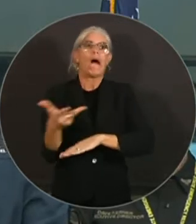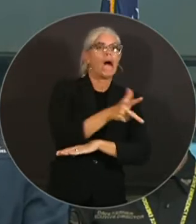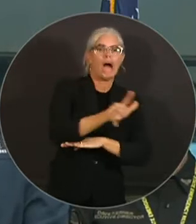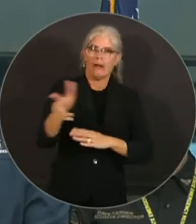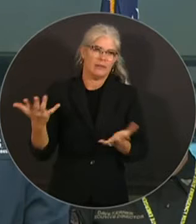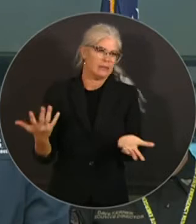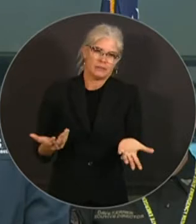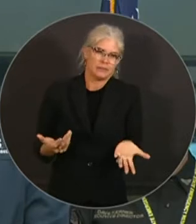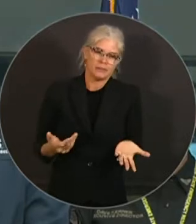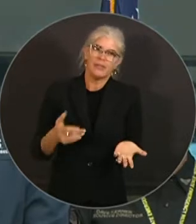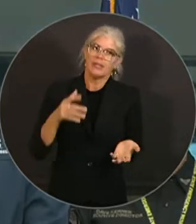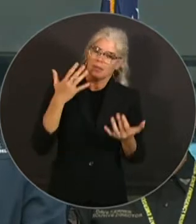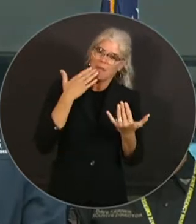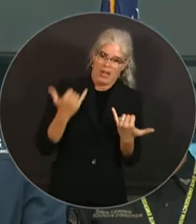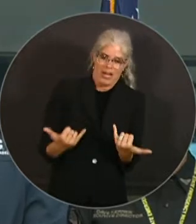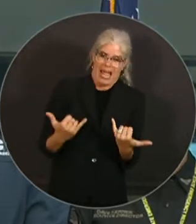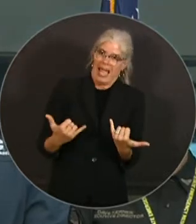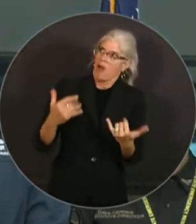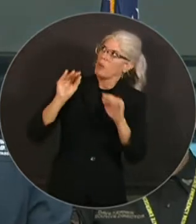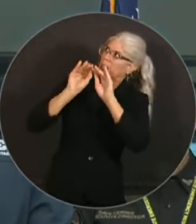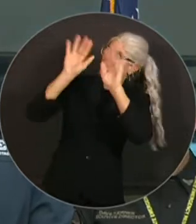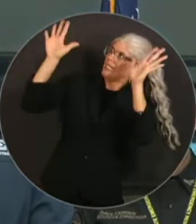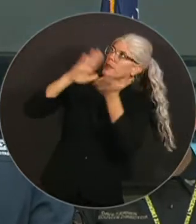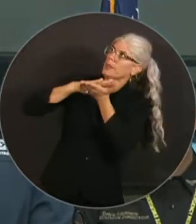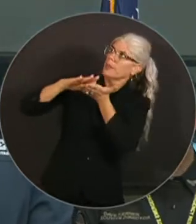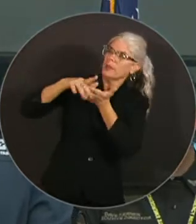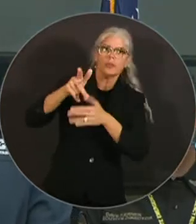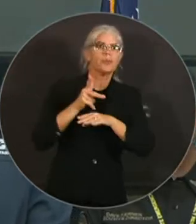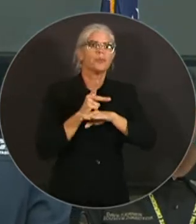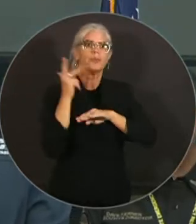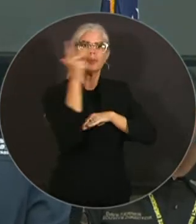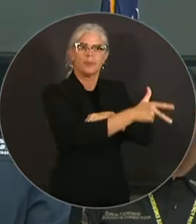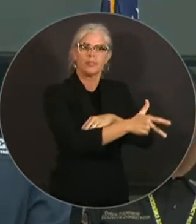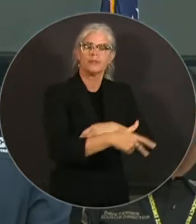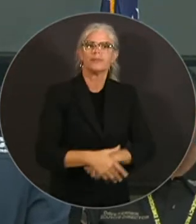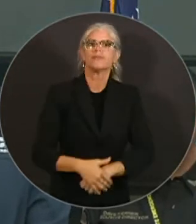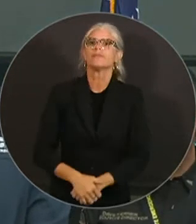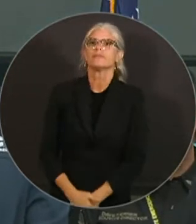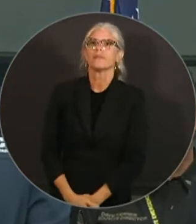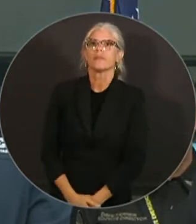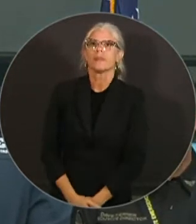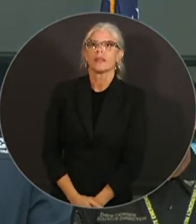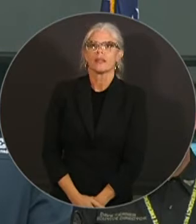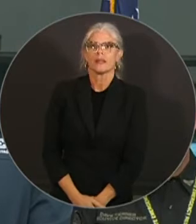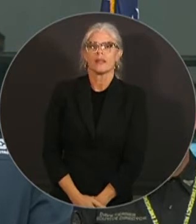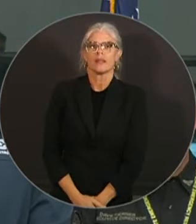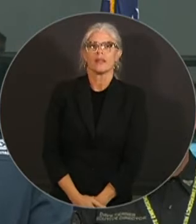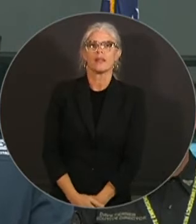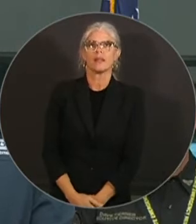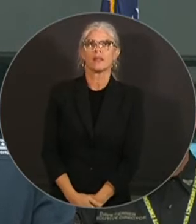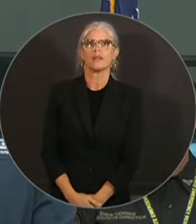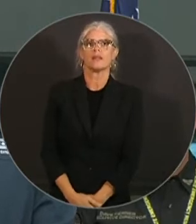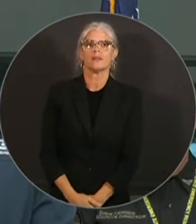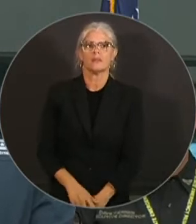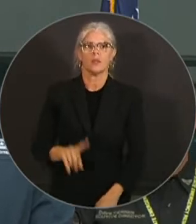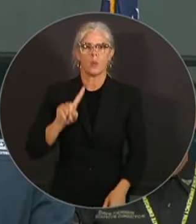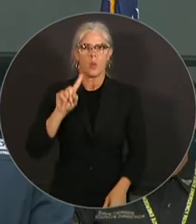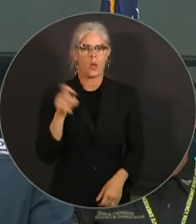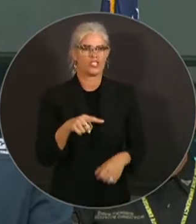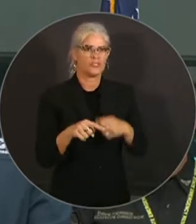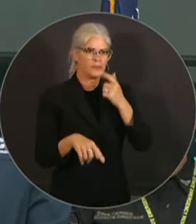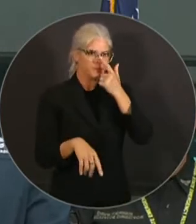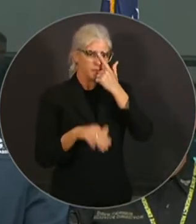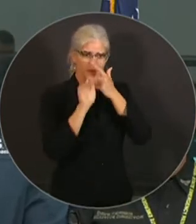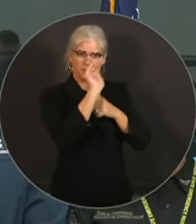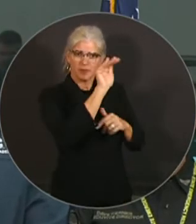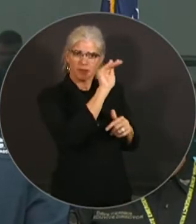get on the interstate. That will not be a good time for that. Okay? Governor, there's some reporting out there from Matt Dixon that you declined a call from the vice president.